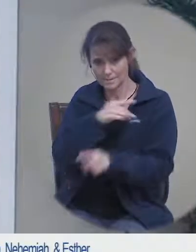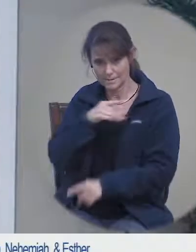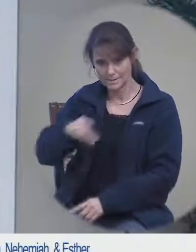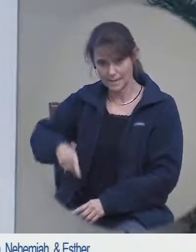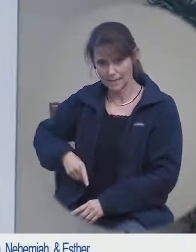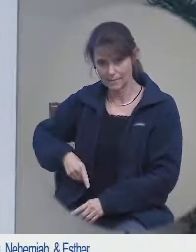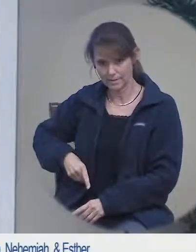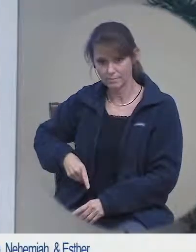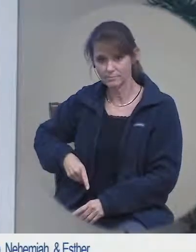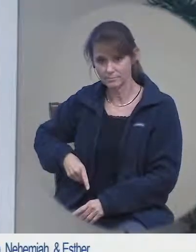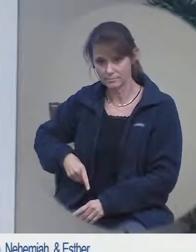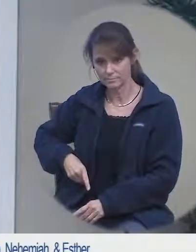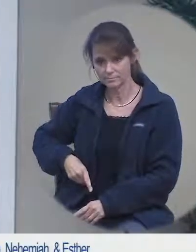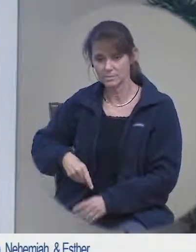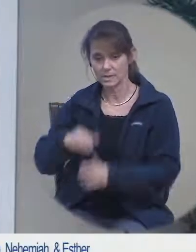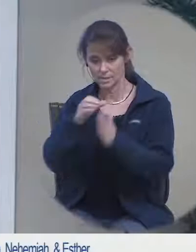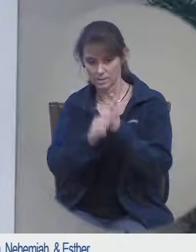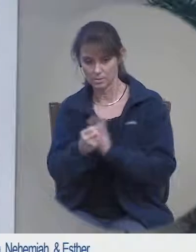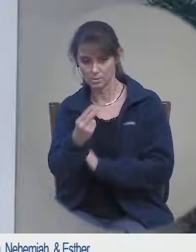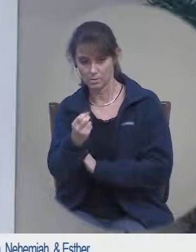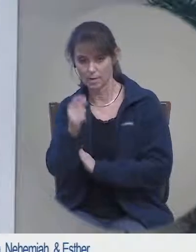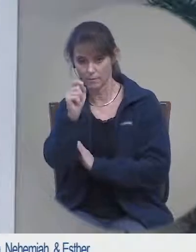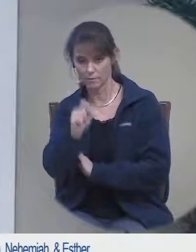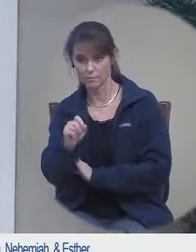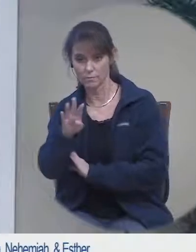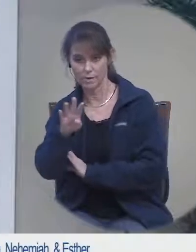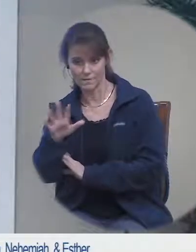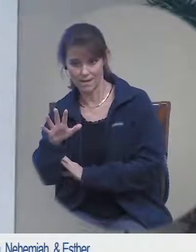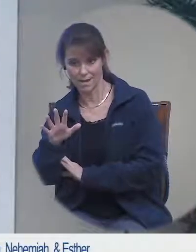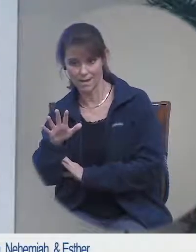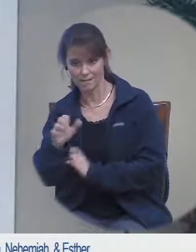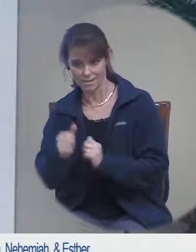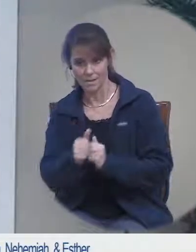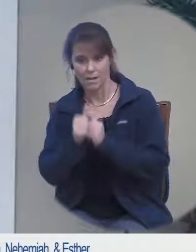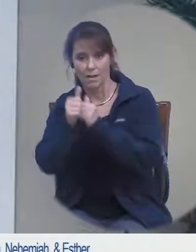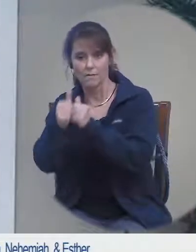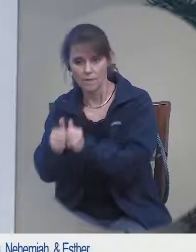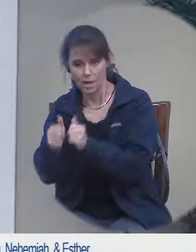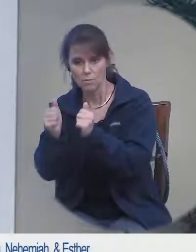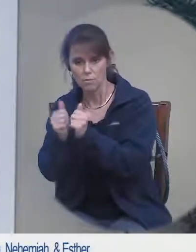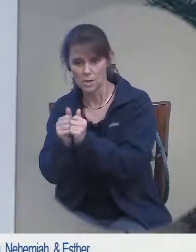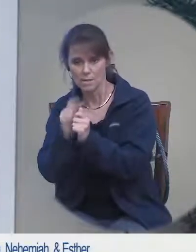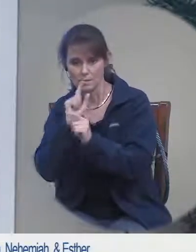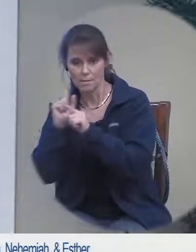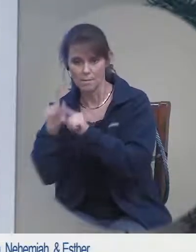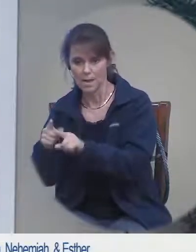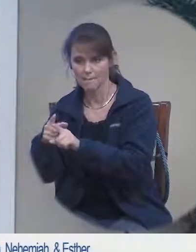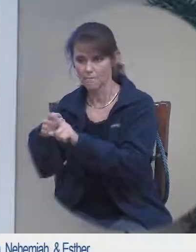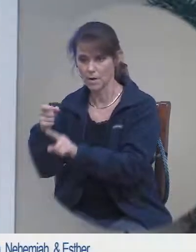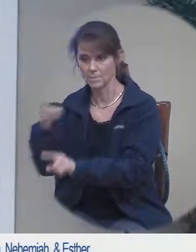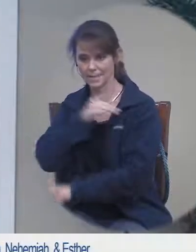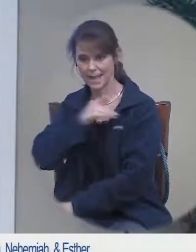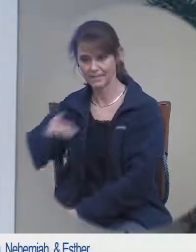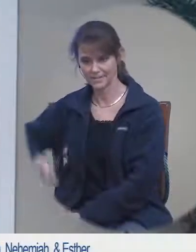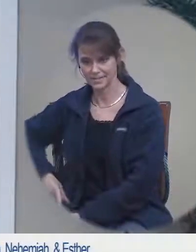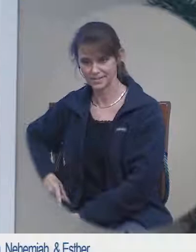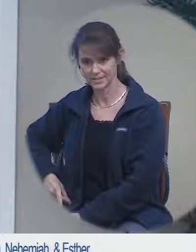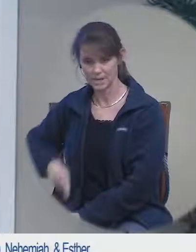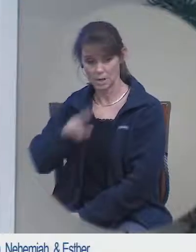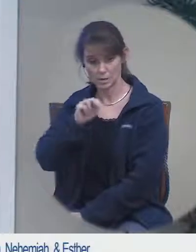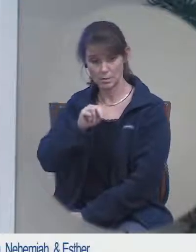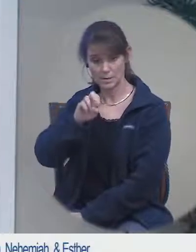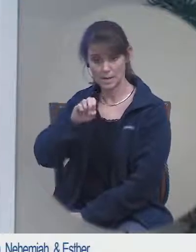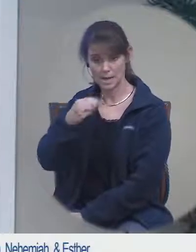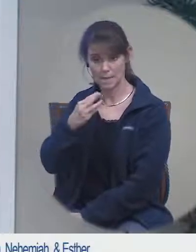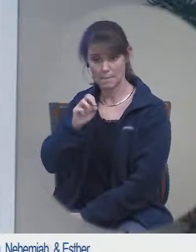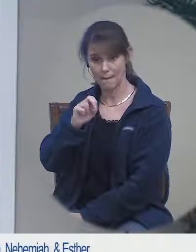in chapter 12, verse 45, in accordance with the command of David. So when Nehemiah is acting